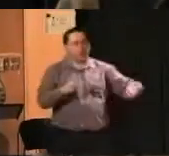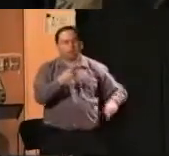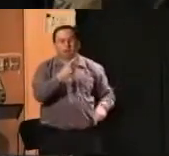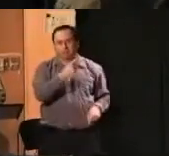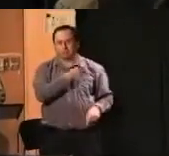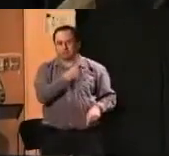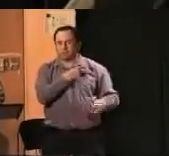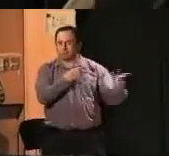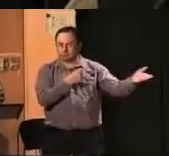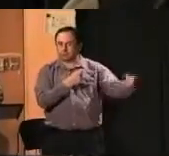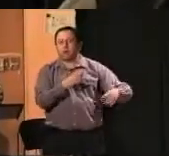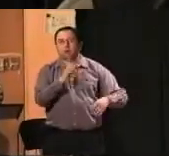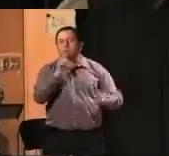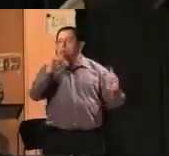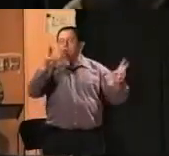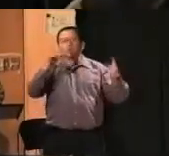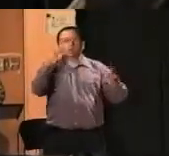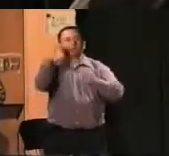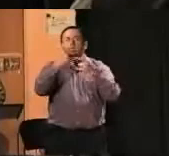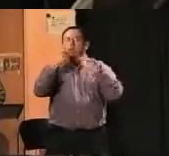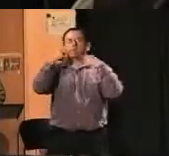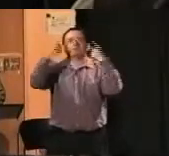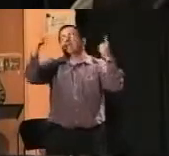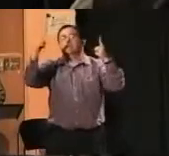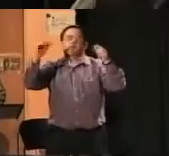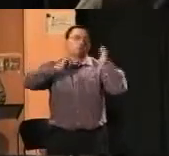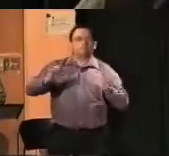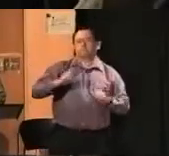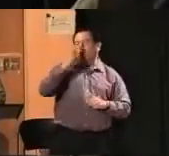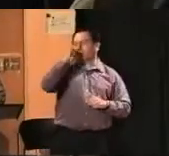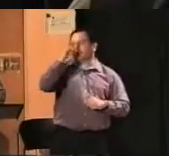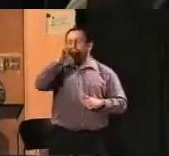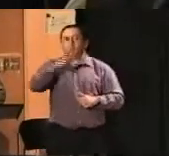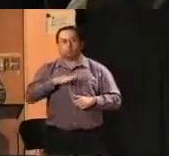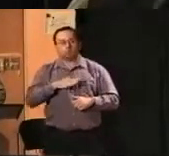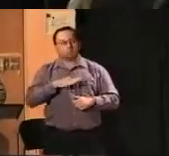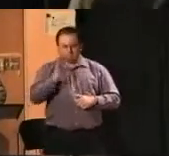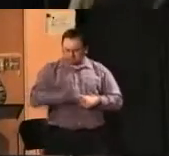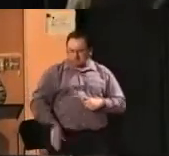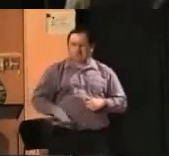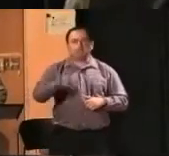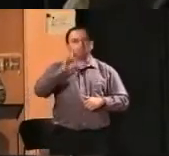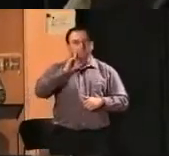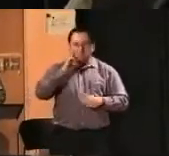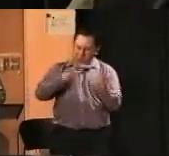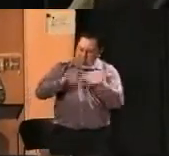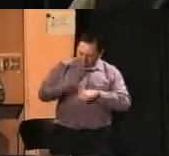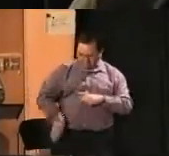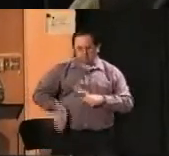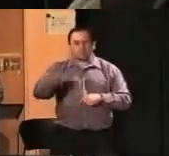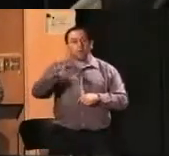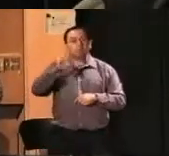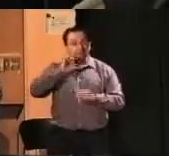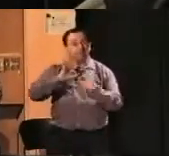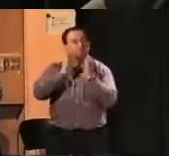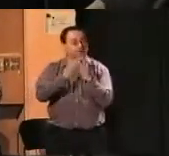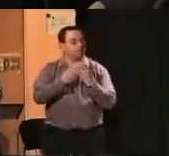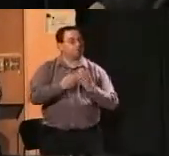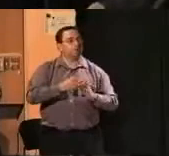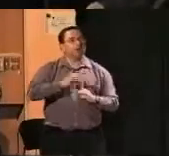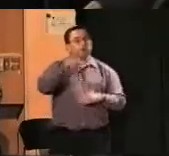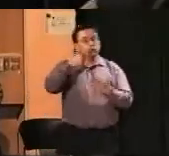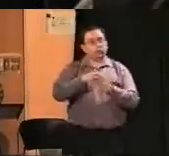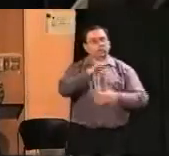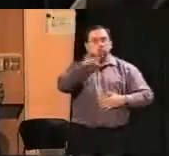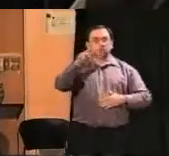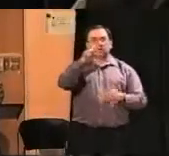Strati is an internationally known performer and comedian. She's a native signer from a deaf family. She graduated from the Saskatchewan School for